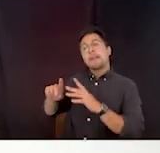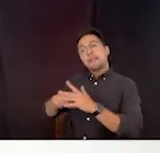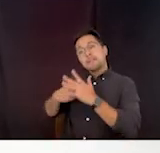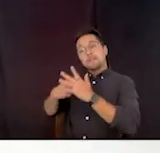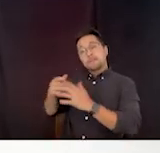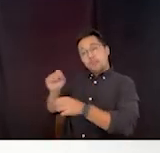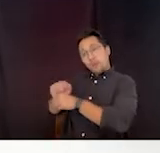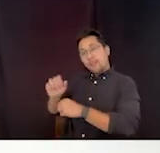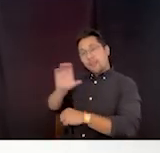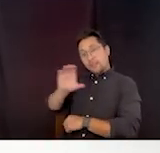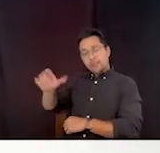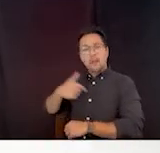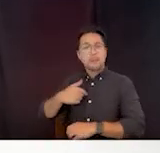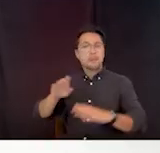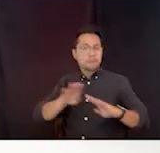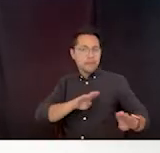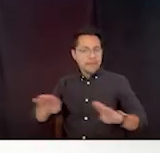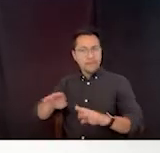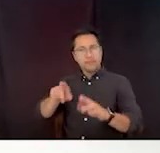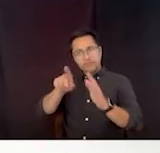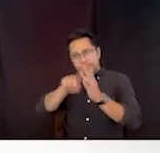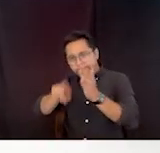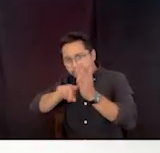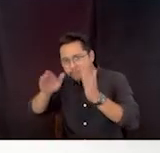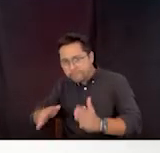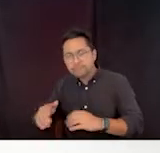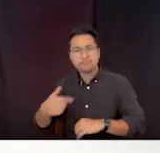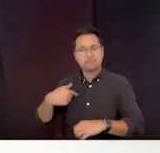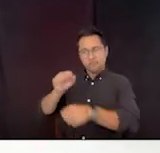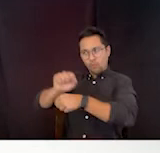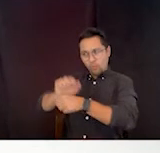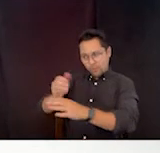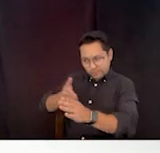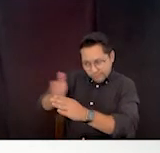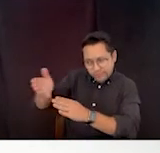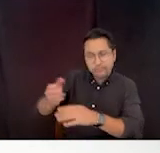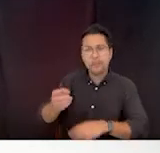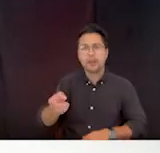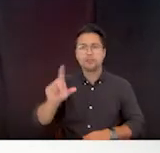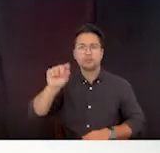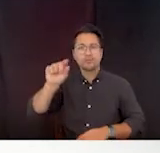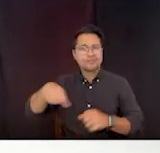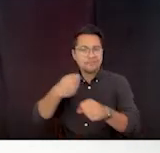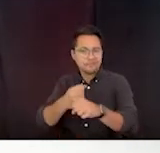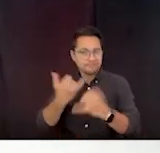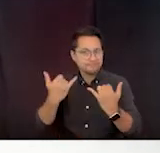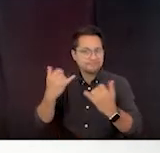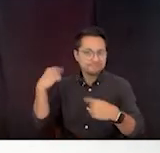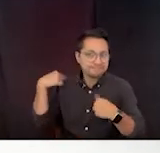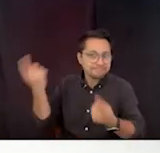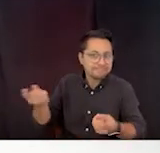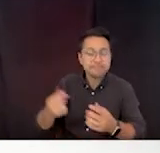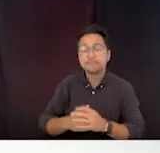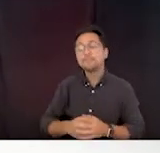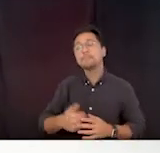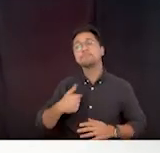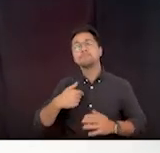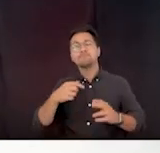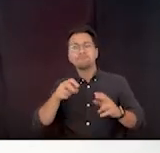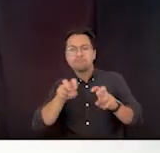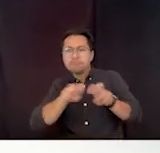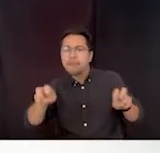I am a behavior analyst by trade. I've been in the field for 2 decades now, and I was just a panelist where I would